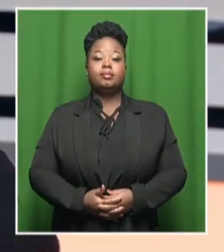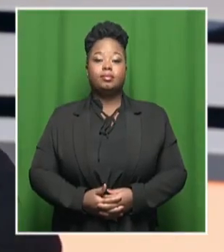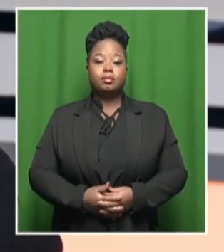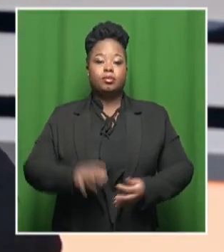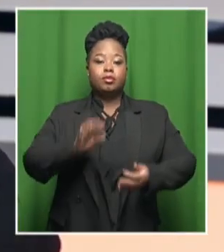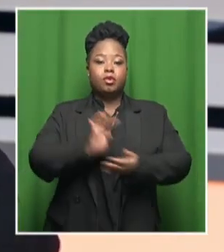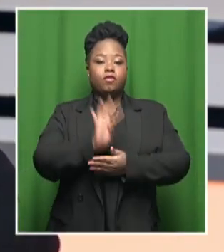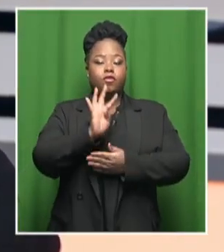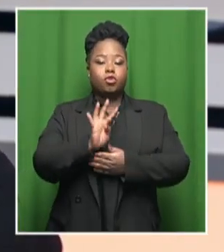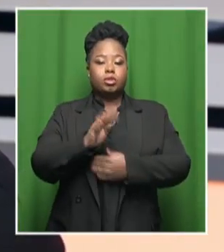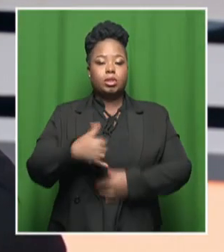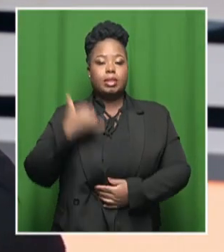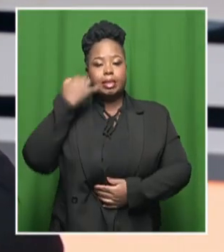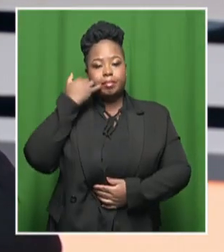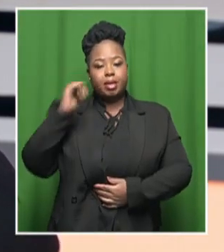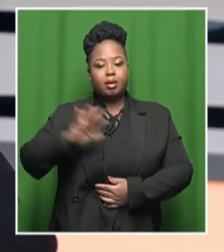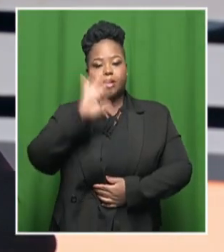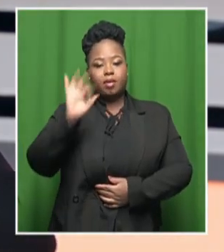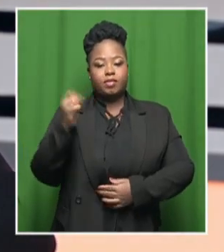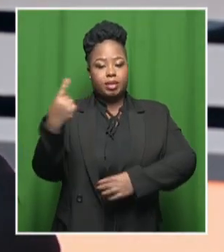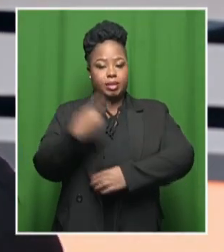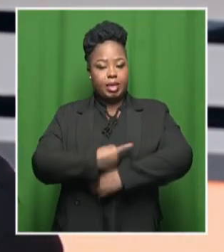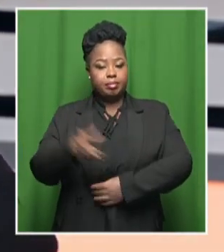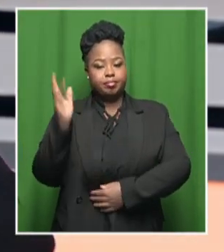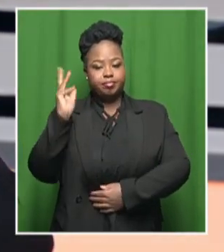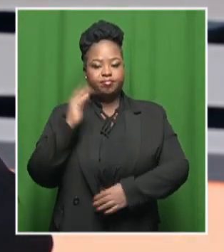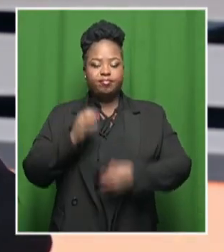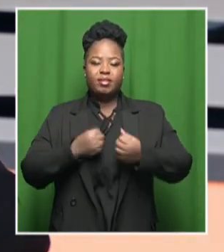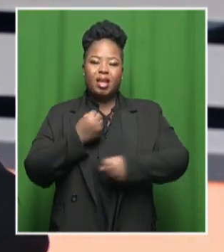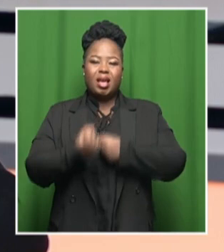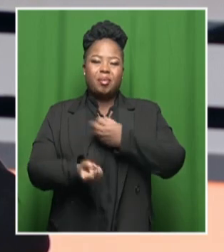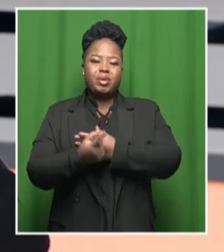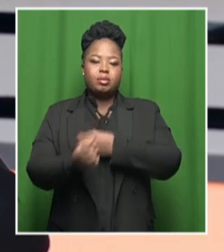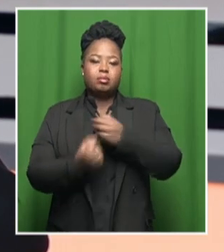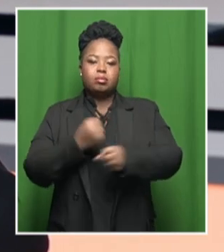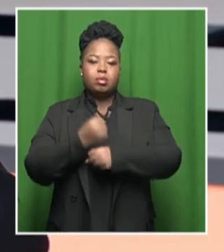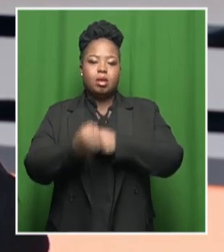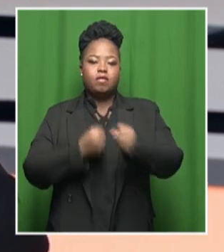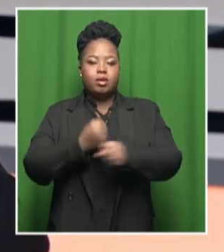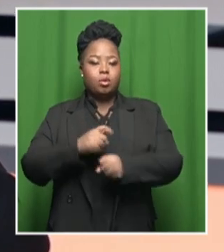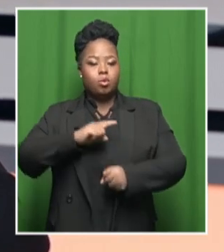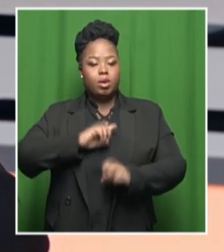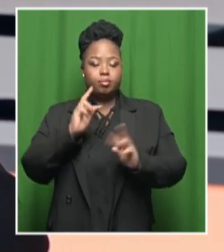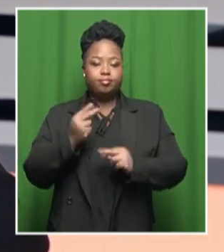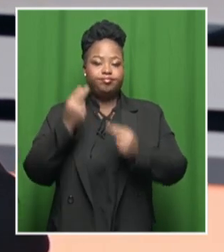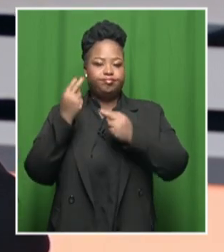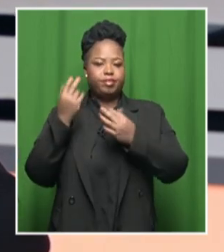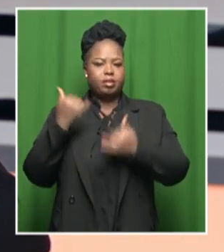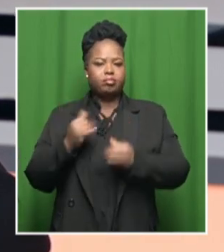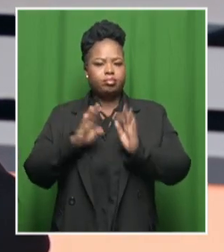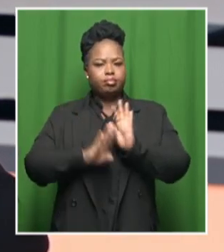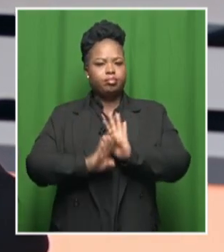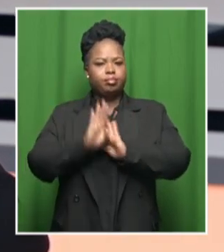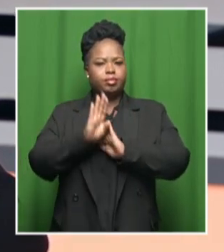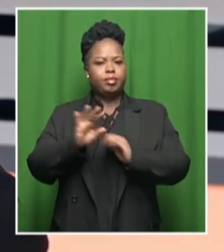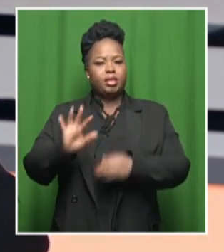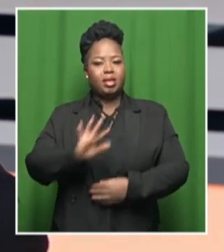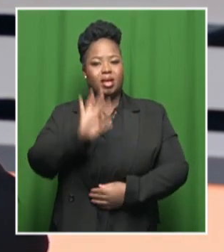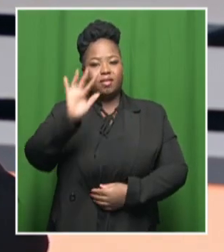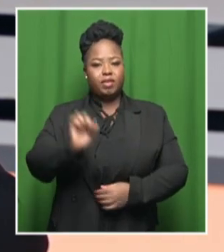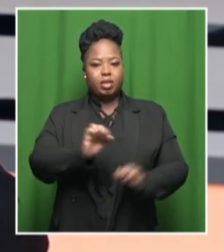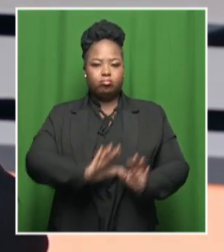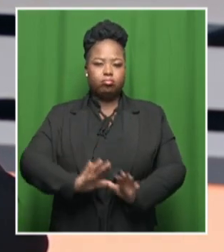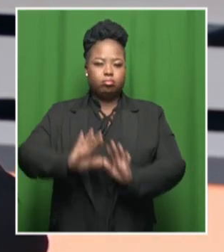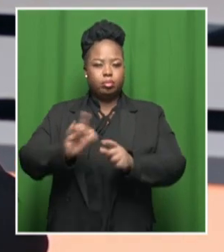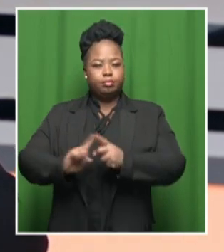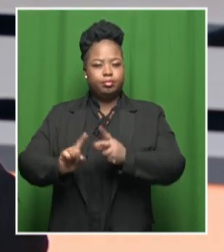The 14th Thabo Mbeki Africa Day Lecture is an annual event held to reflect the progress made by the African continent in